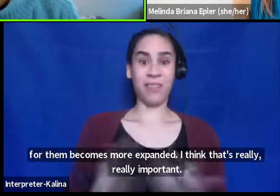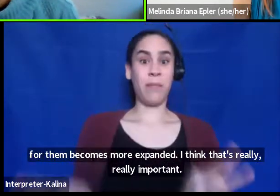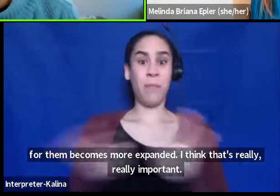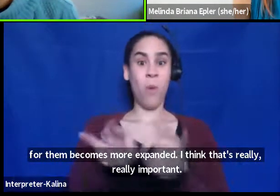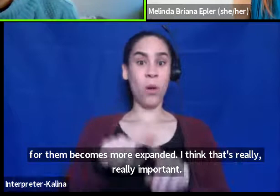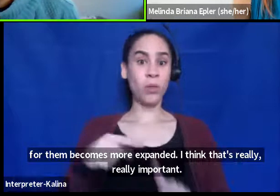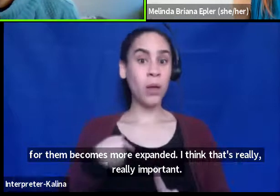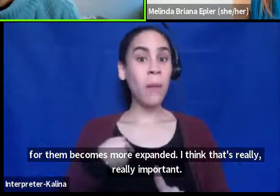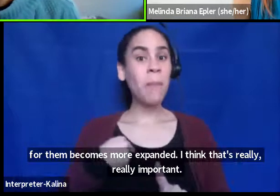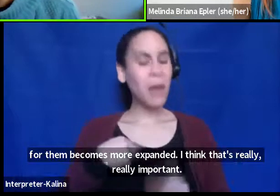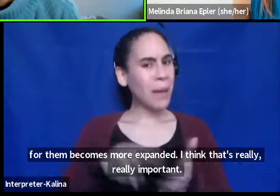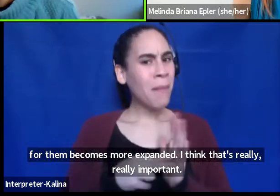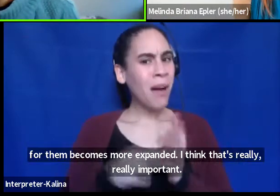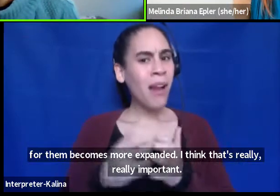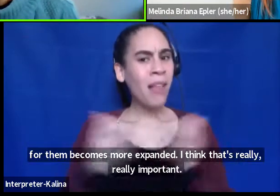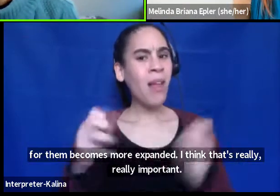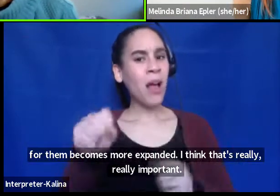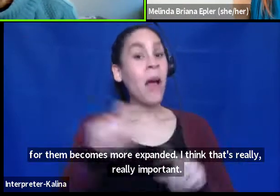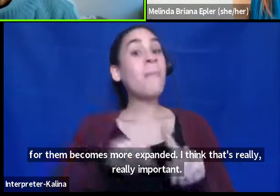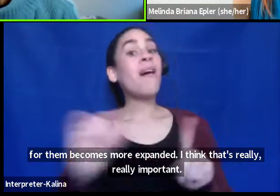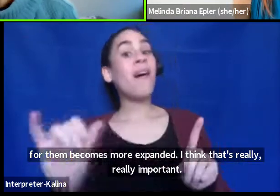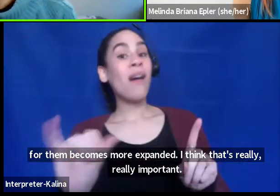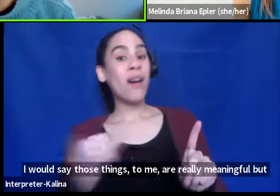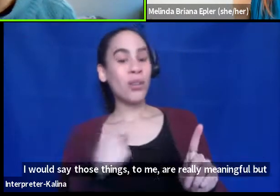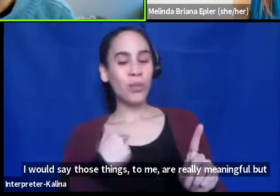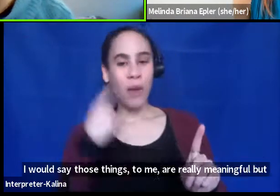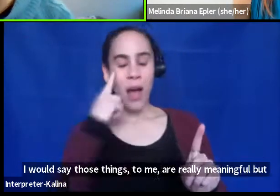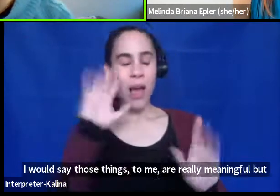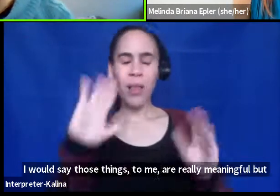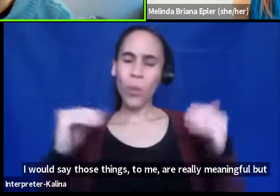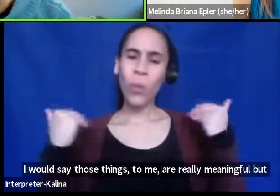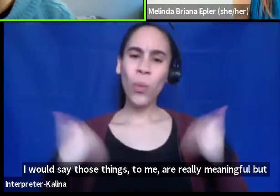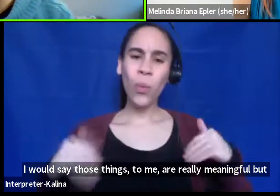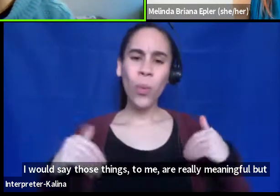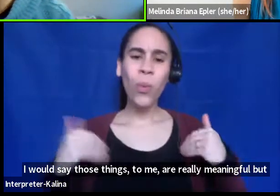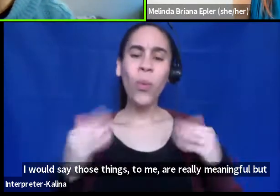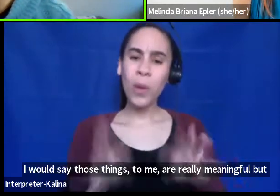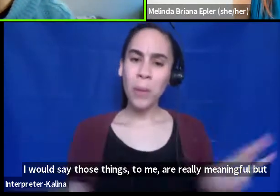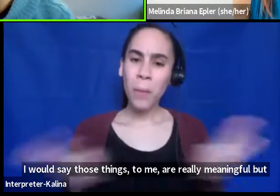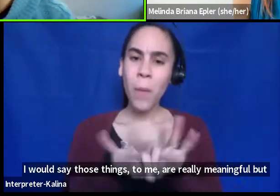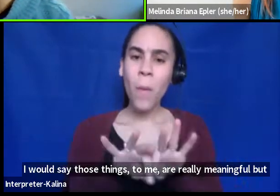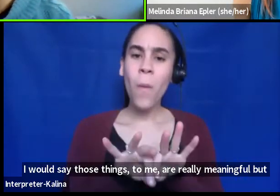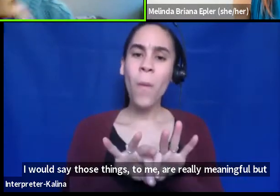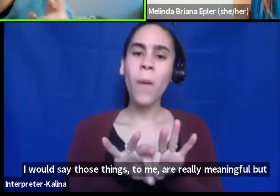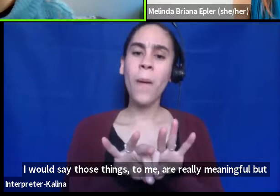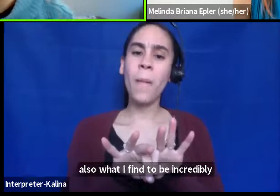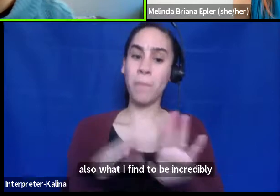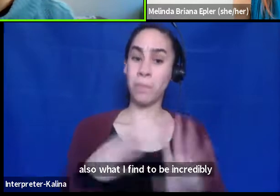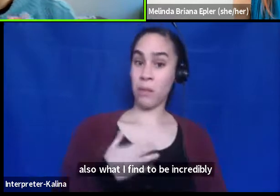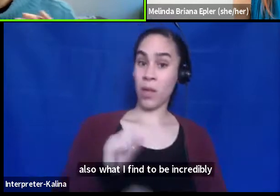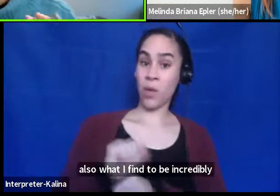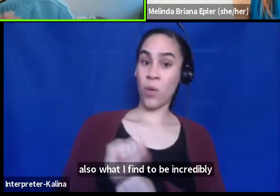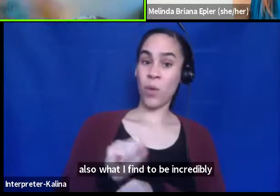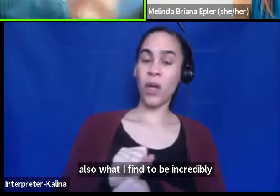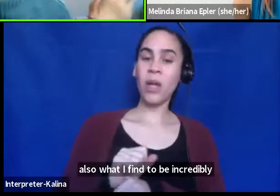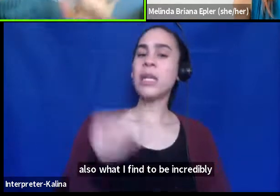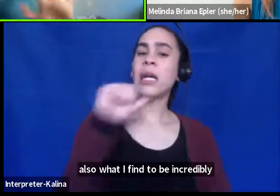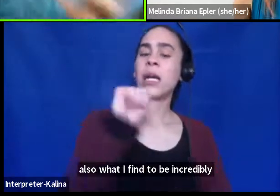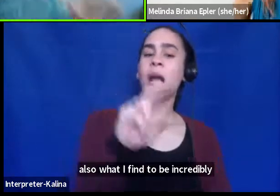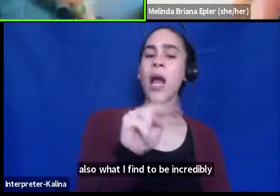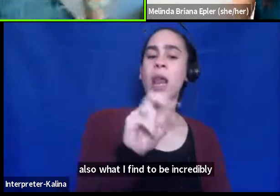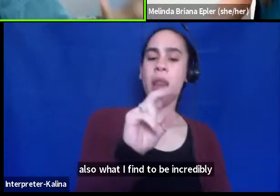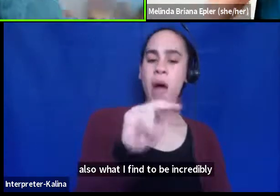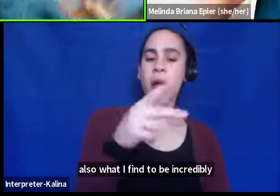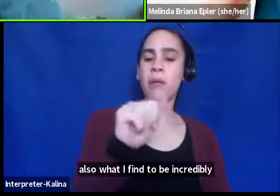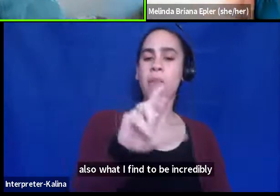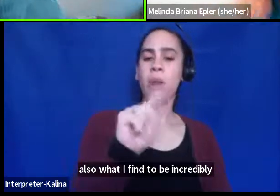but also what I find to be incredibly meaningful and important. The work that I do is nonpartisan. It's I don't